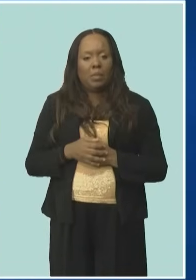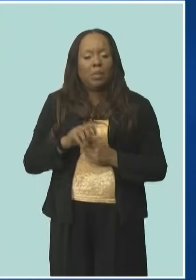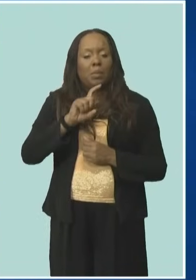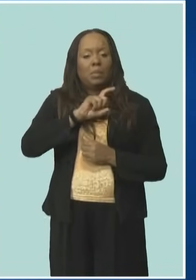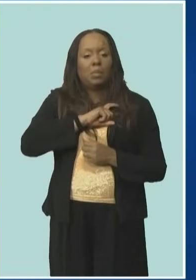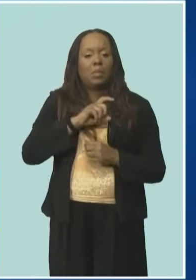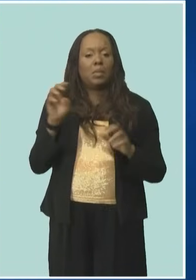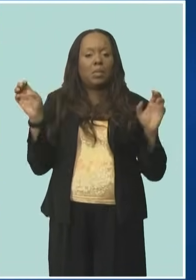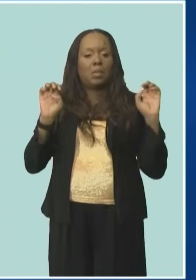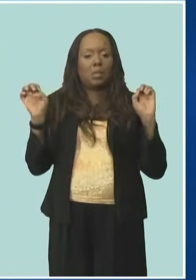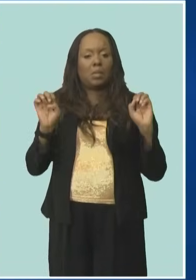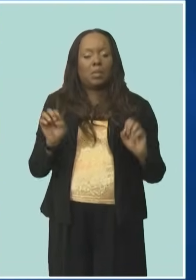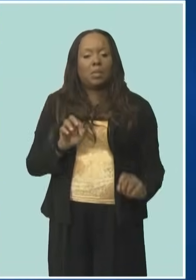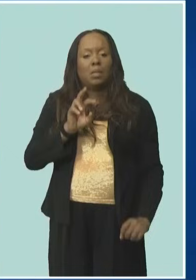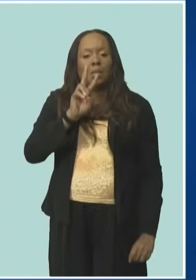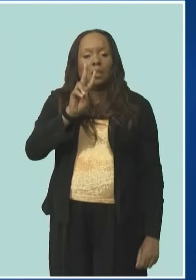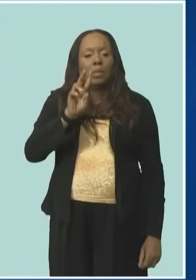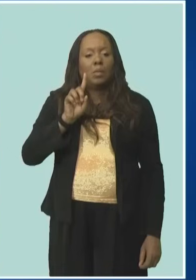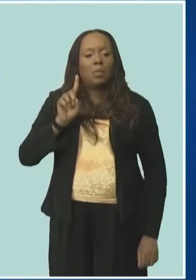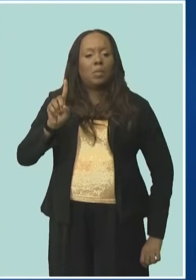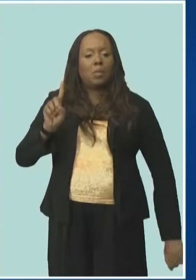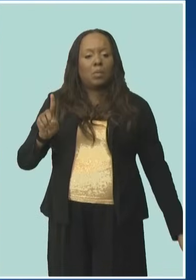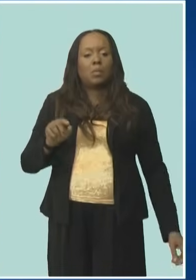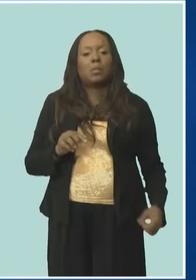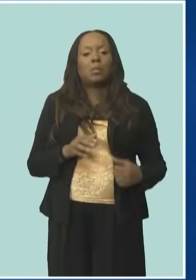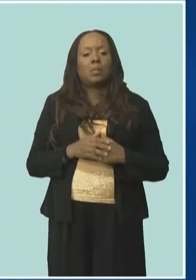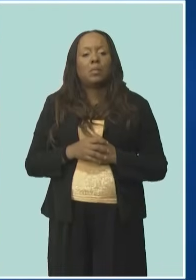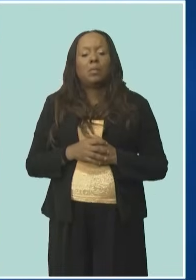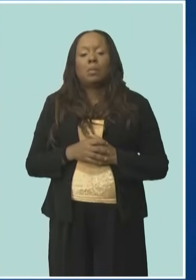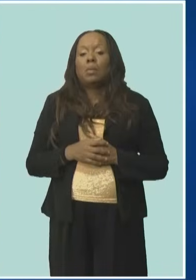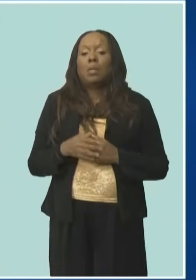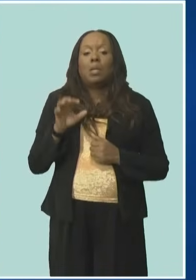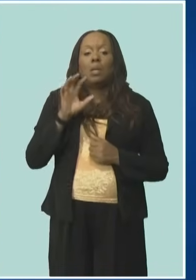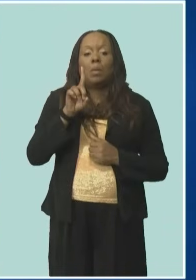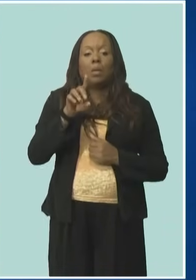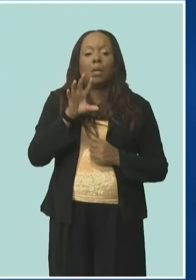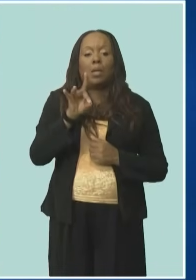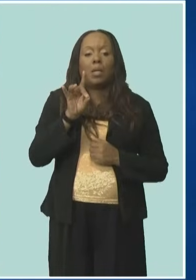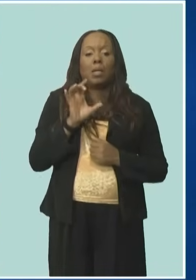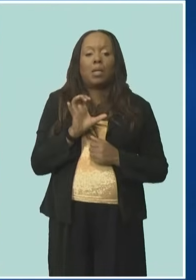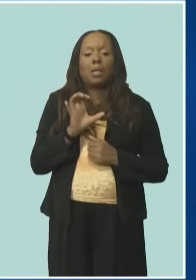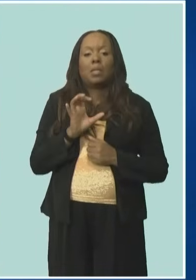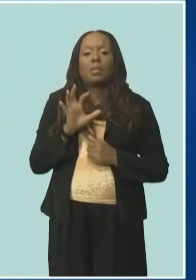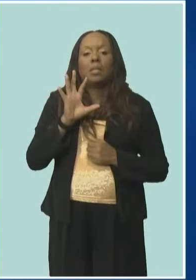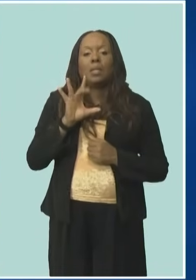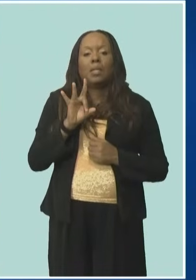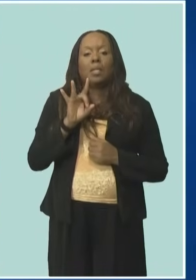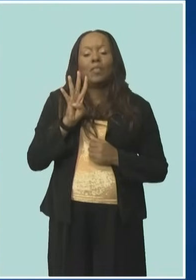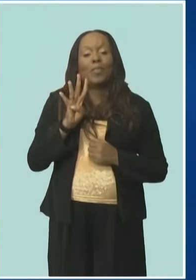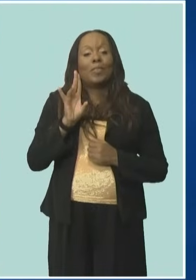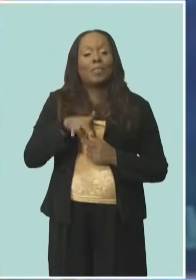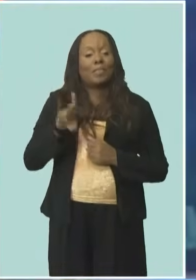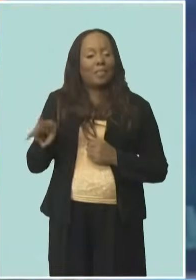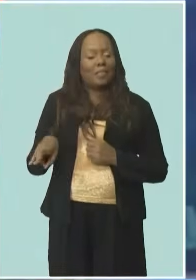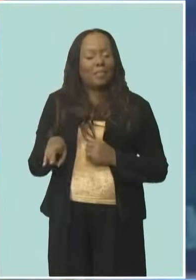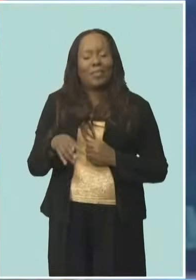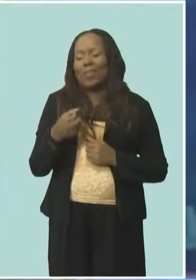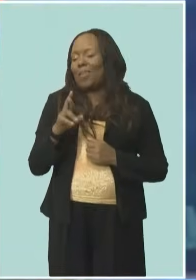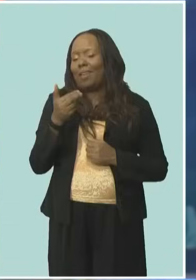416-8201. They can also contact Police Emergency at 211 or Crime Stoppers or any police station.